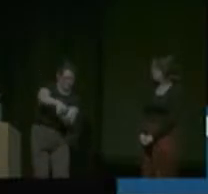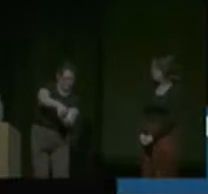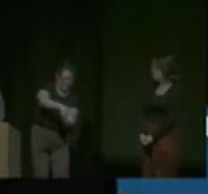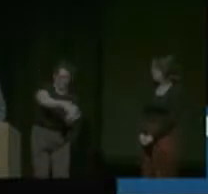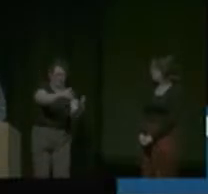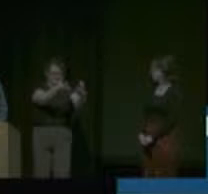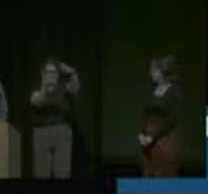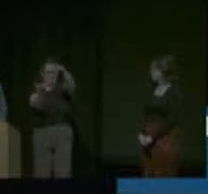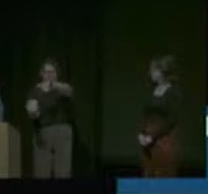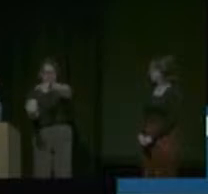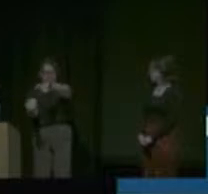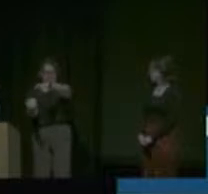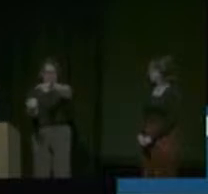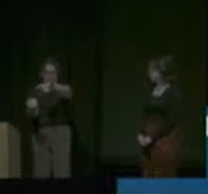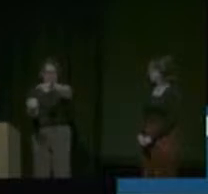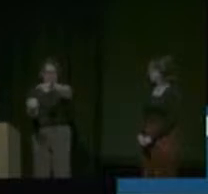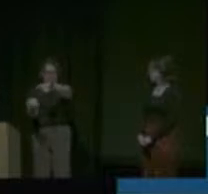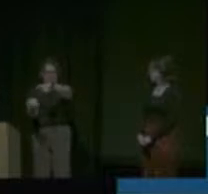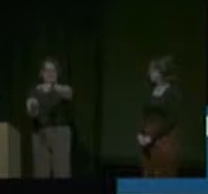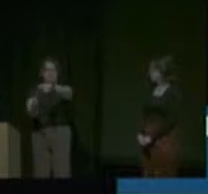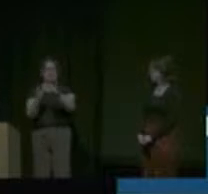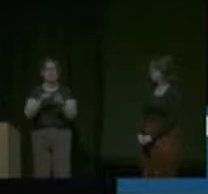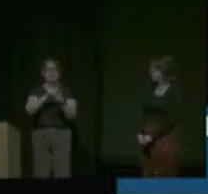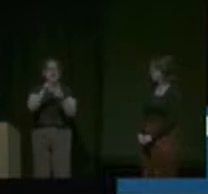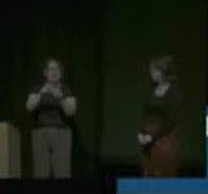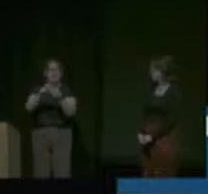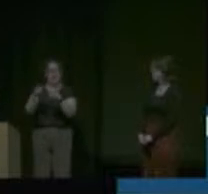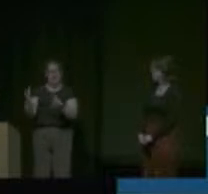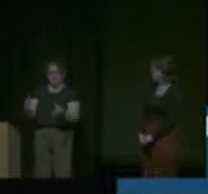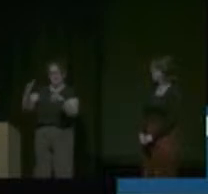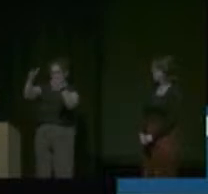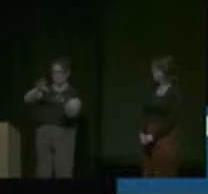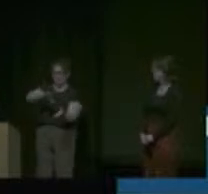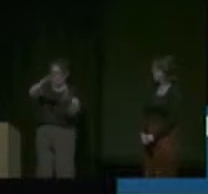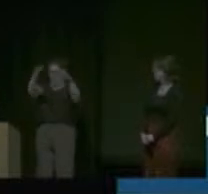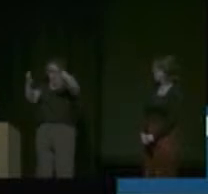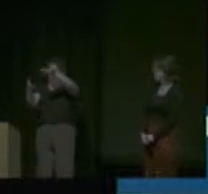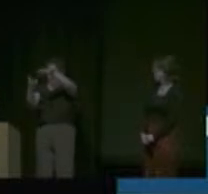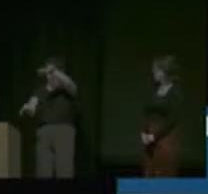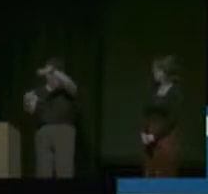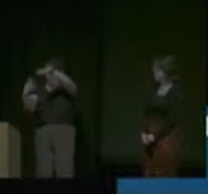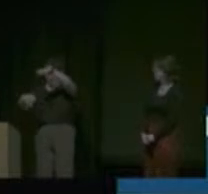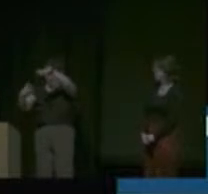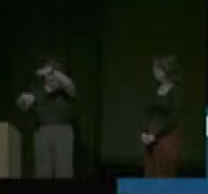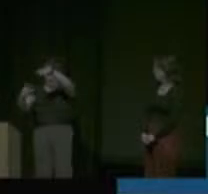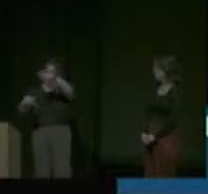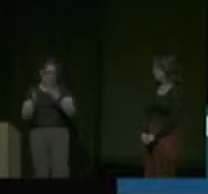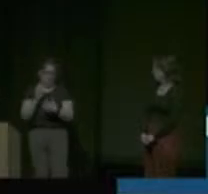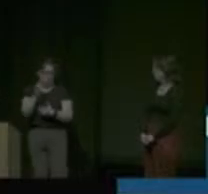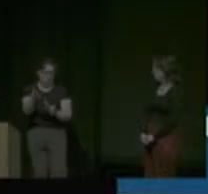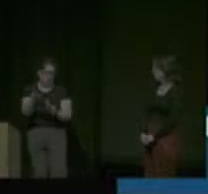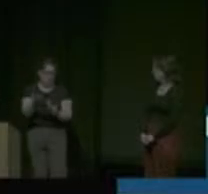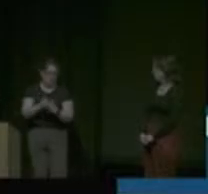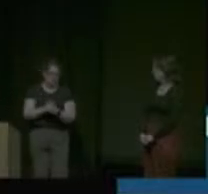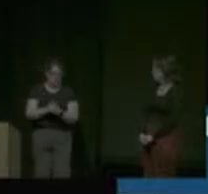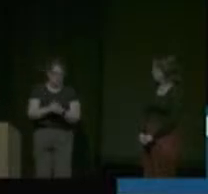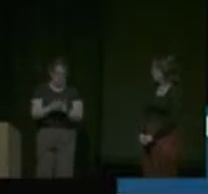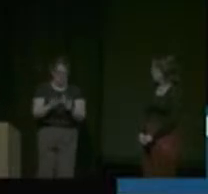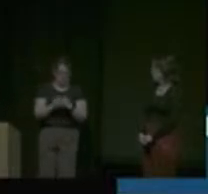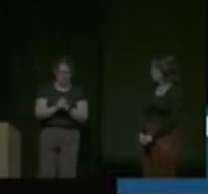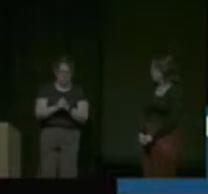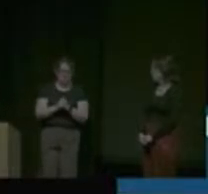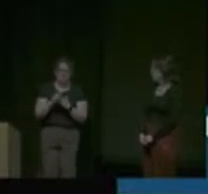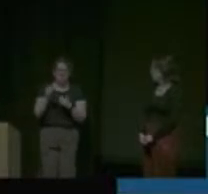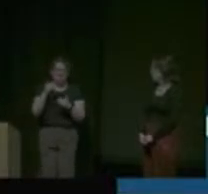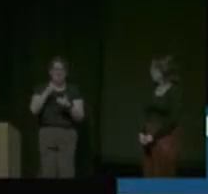called. Very standard industry-wide for amending dredge sediment. So it gets loaded into there, and I think on the